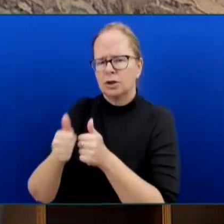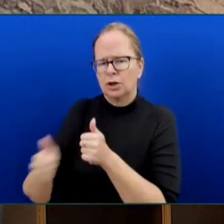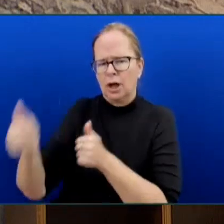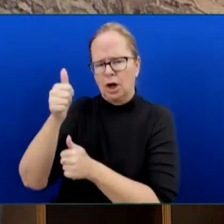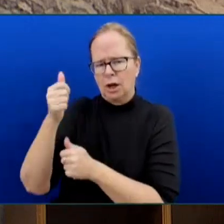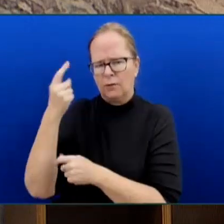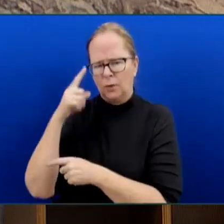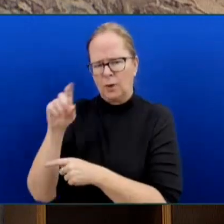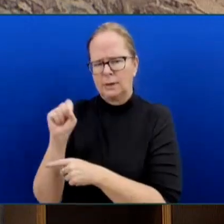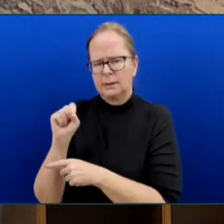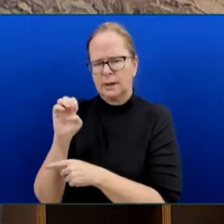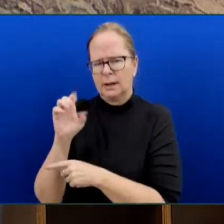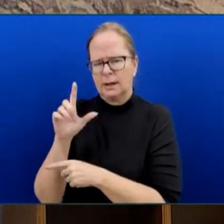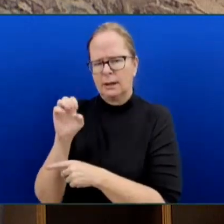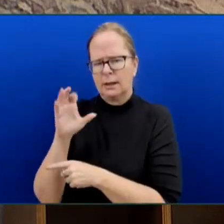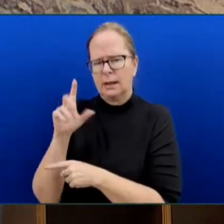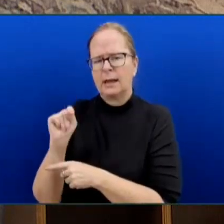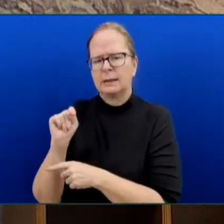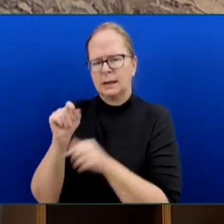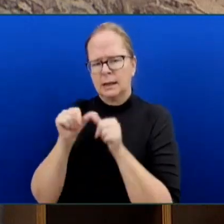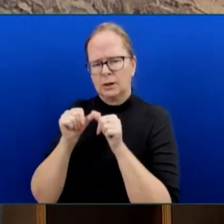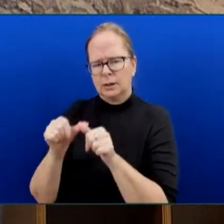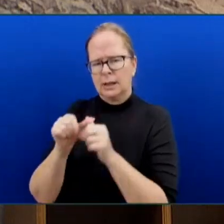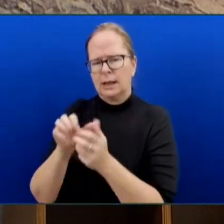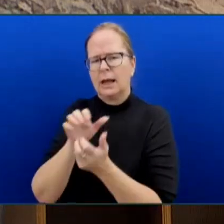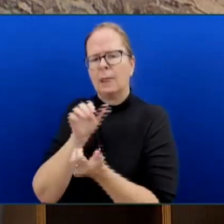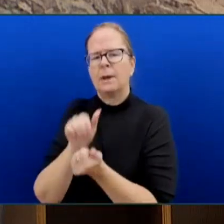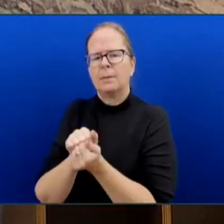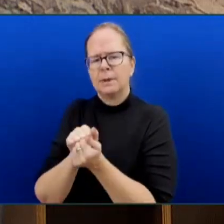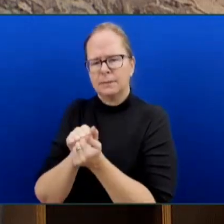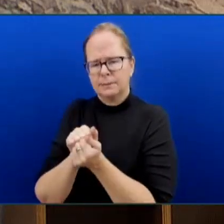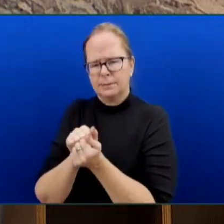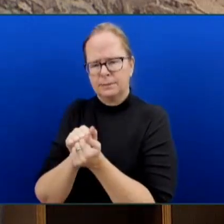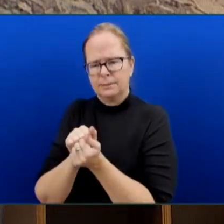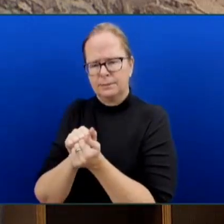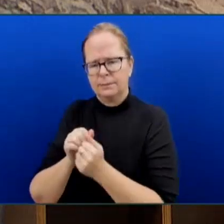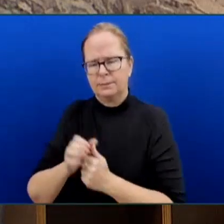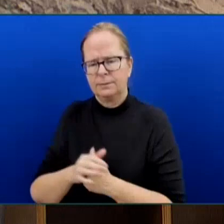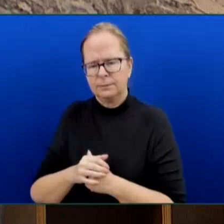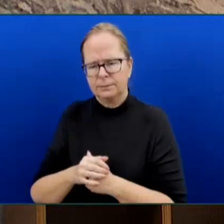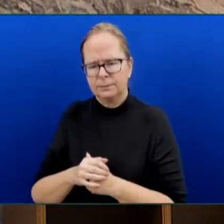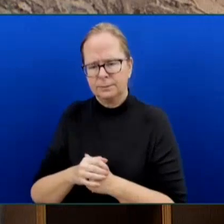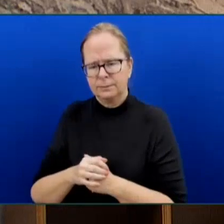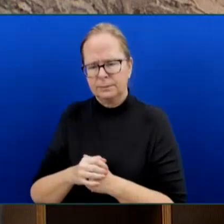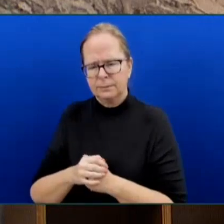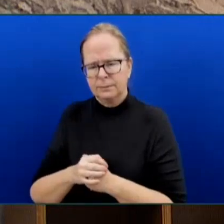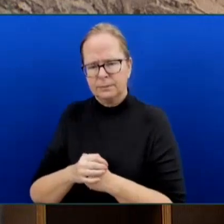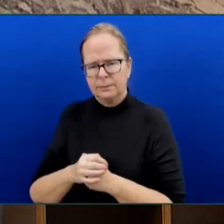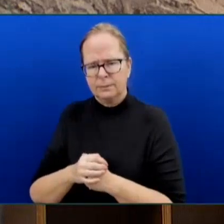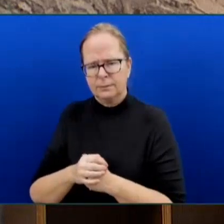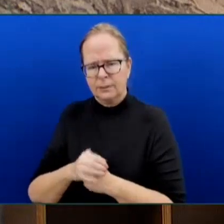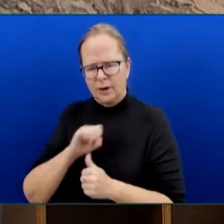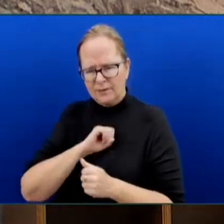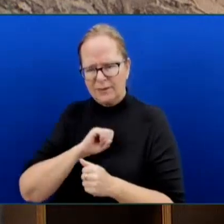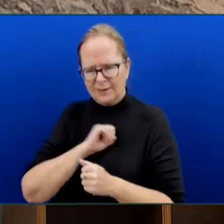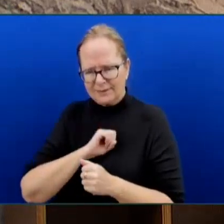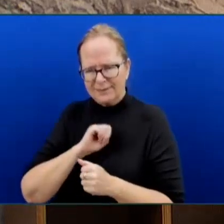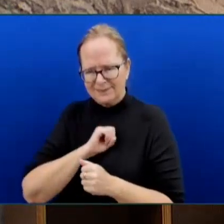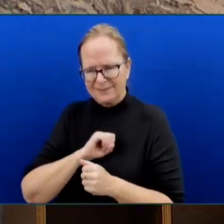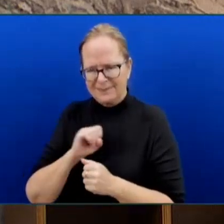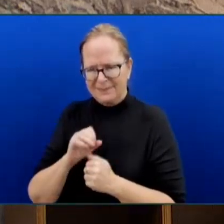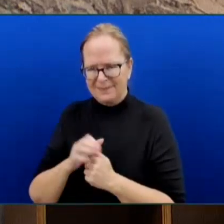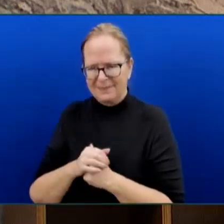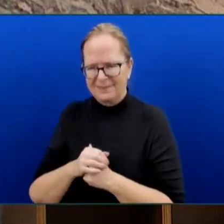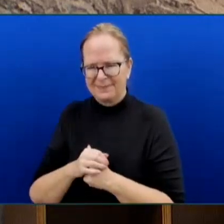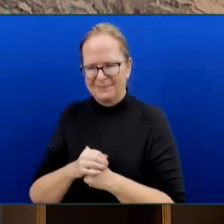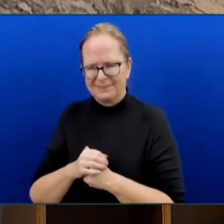Let's get it. My question is to the chair of the Select Standing